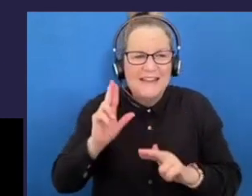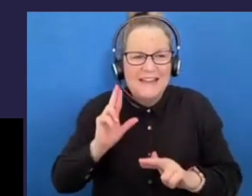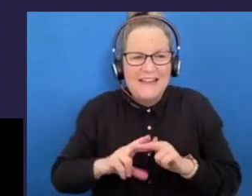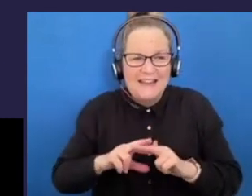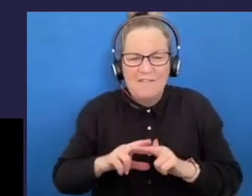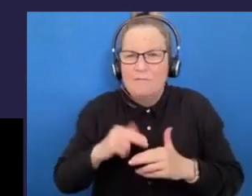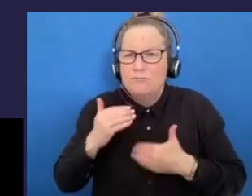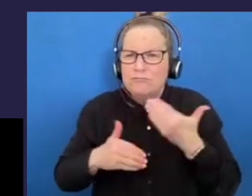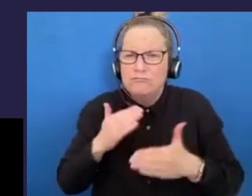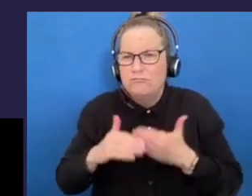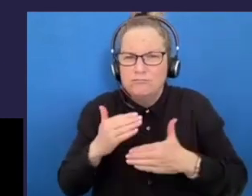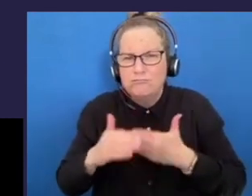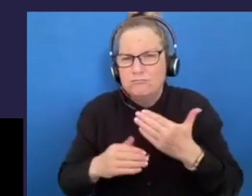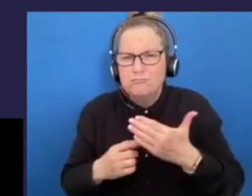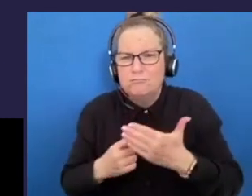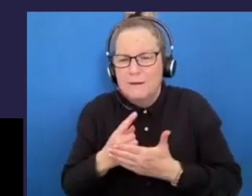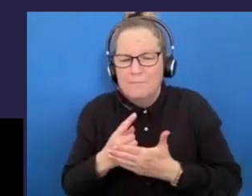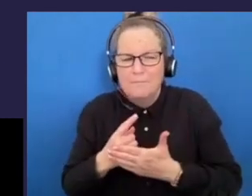on that maybe